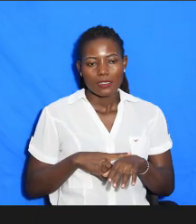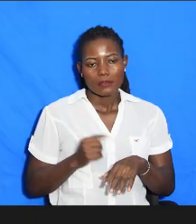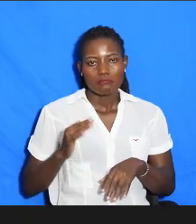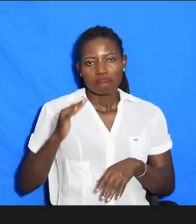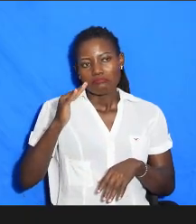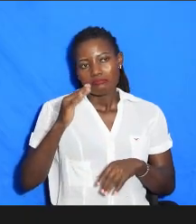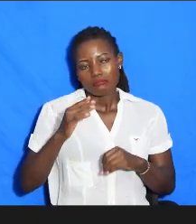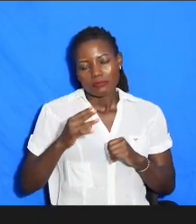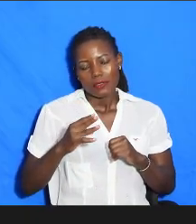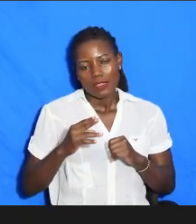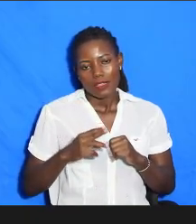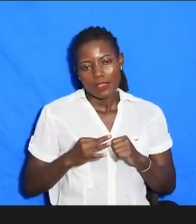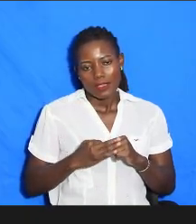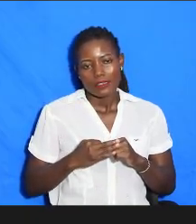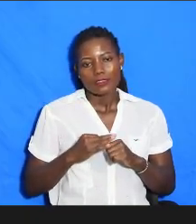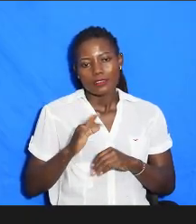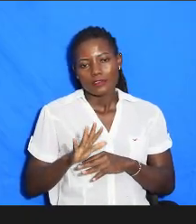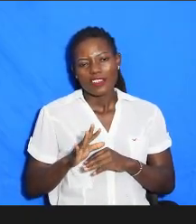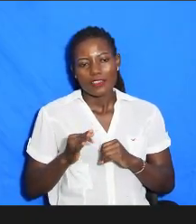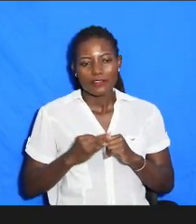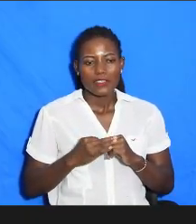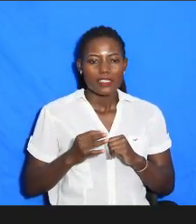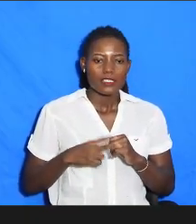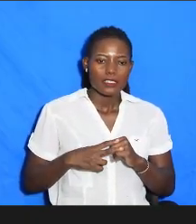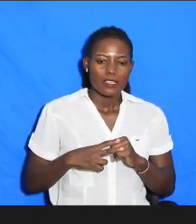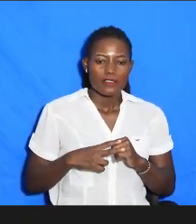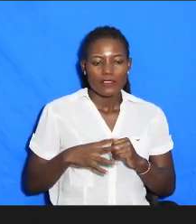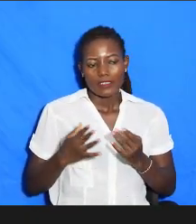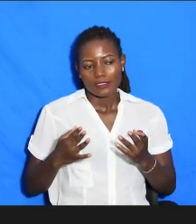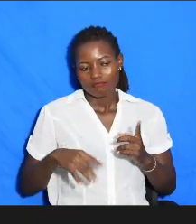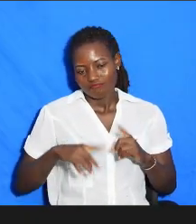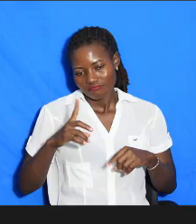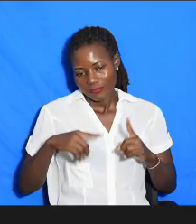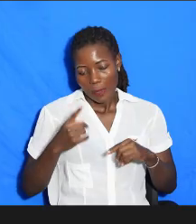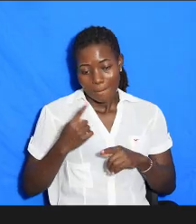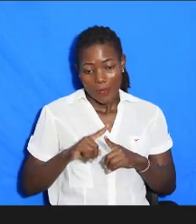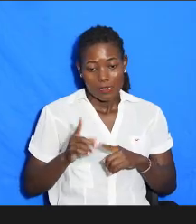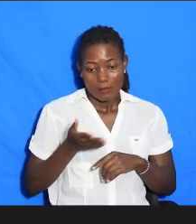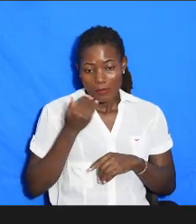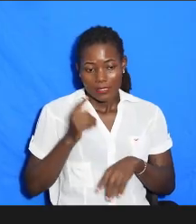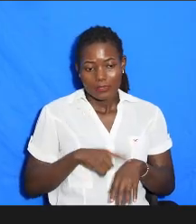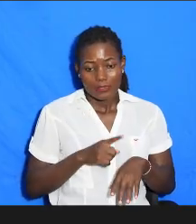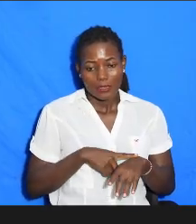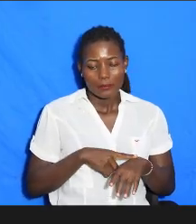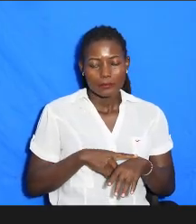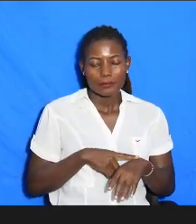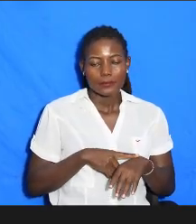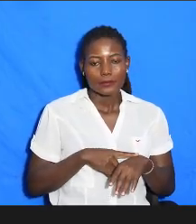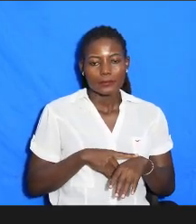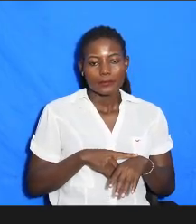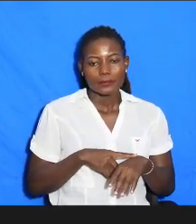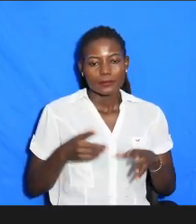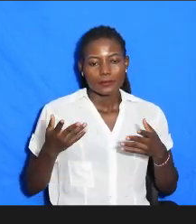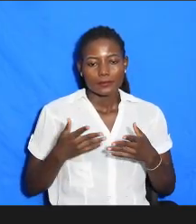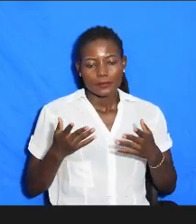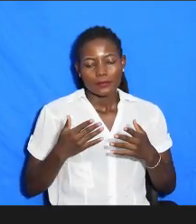drops to 85. So it keeps playing around that area. But the best time where I normally do